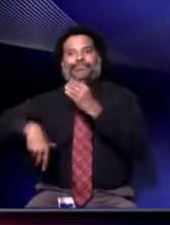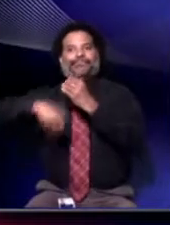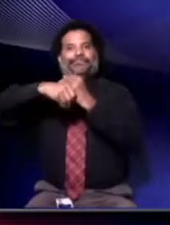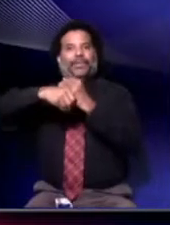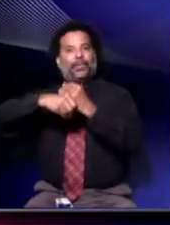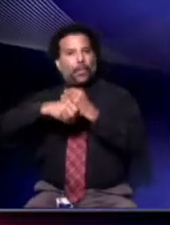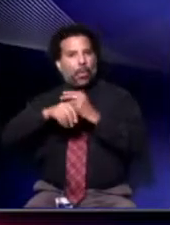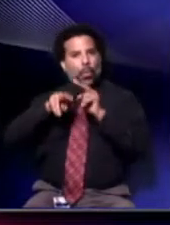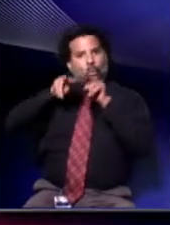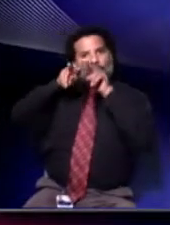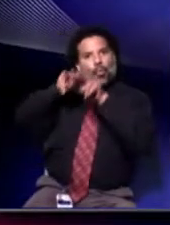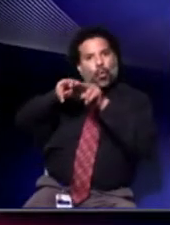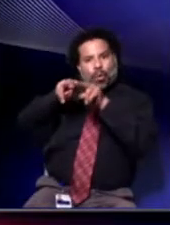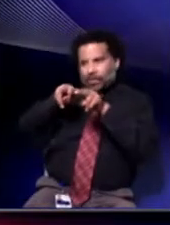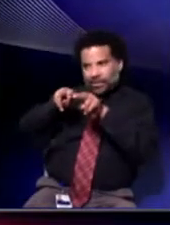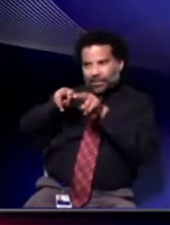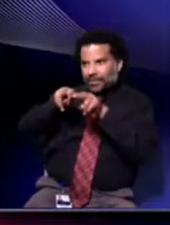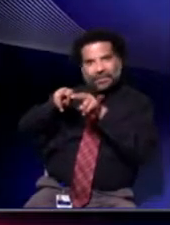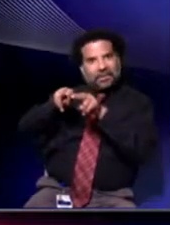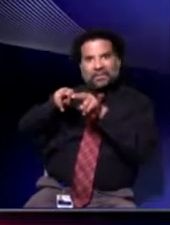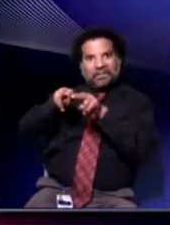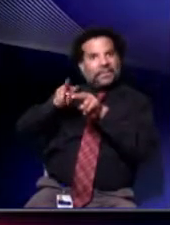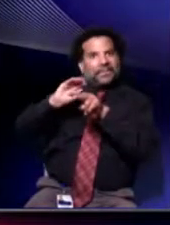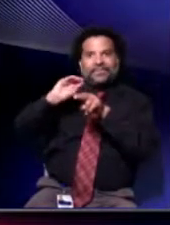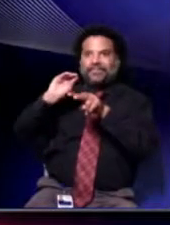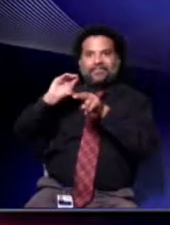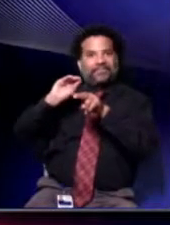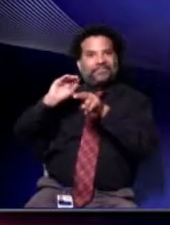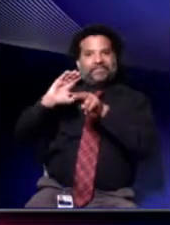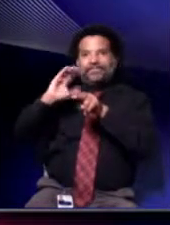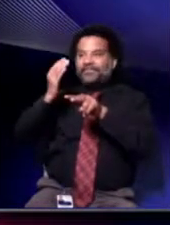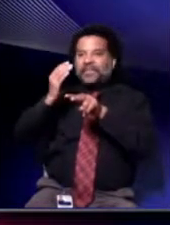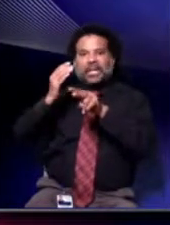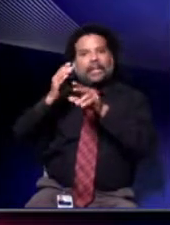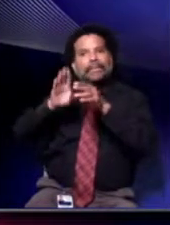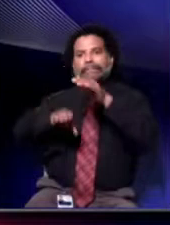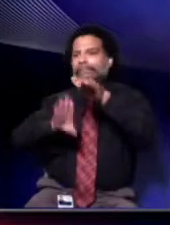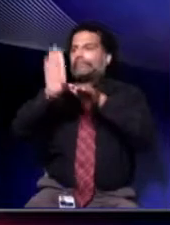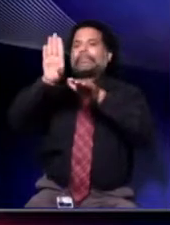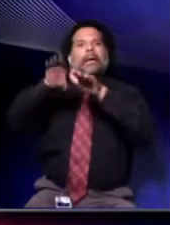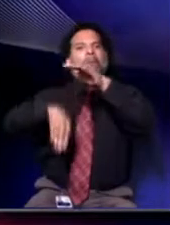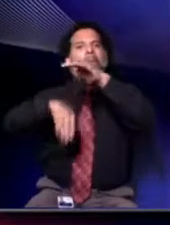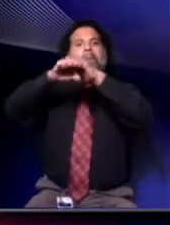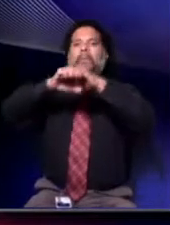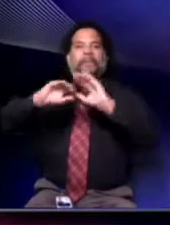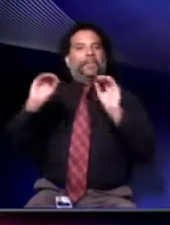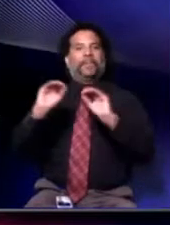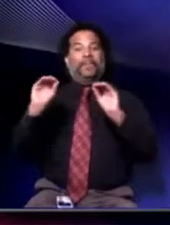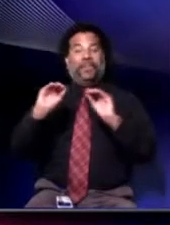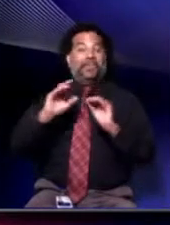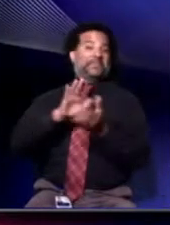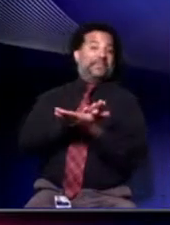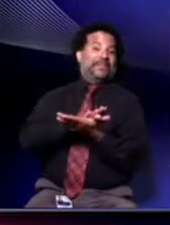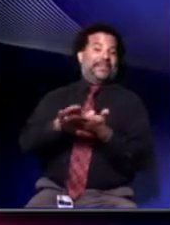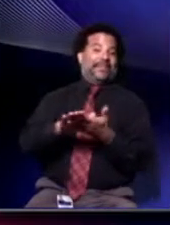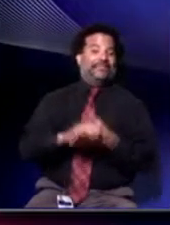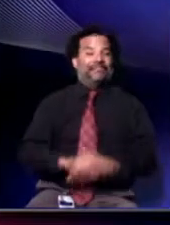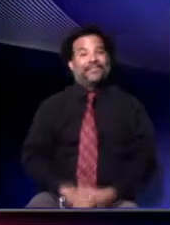our progress, and we no longer are receiving any type of bandwidth spikes, so we're pretty much stable now.